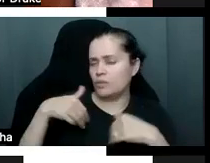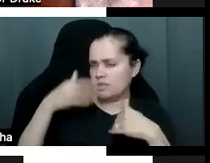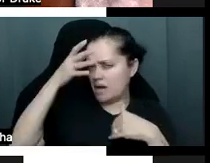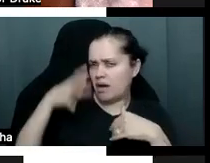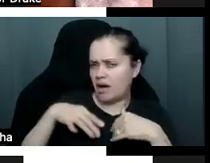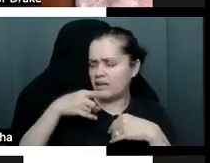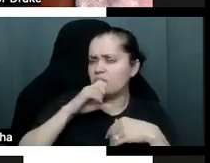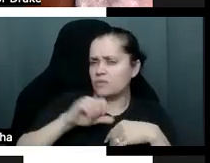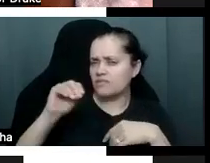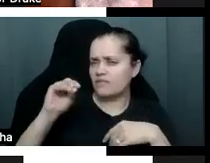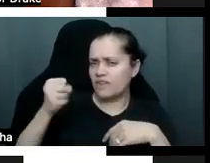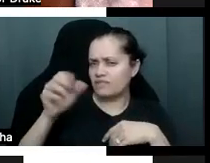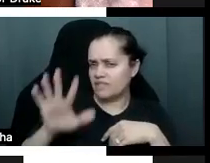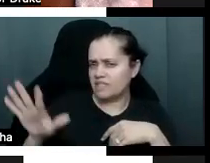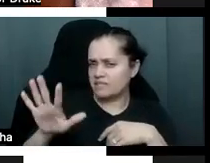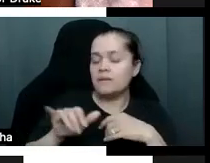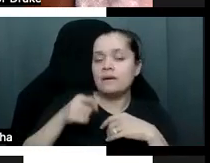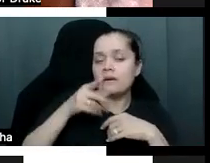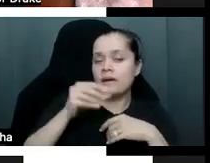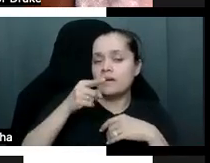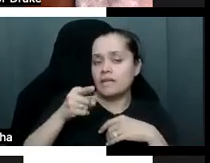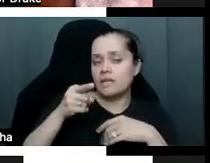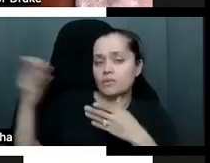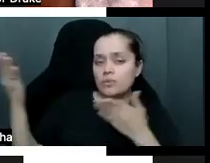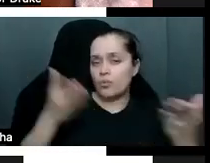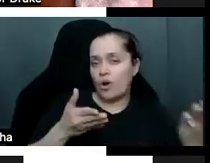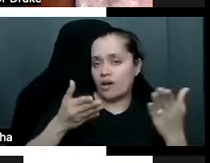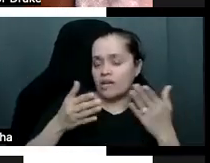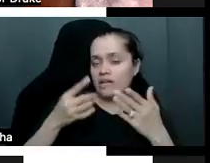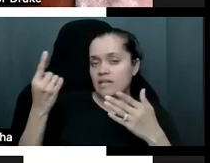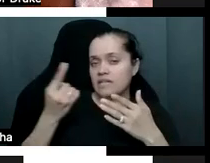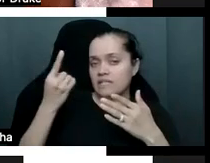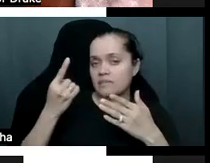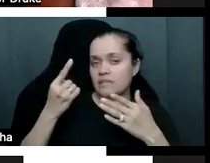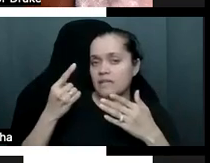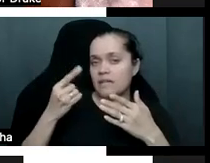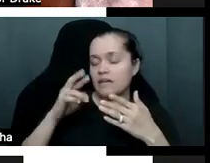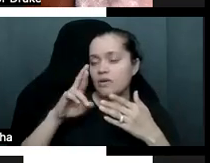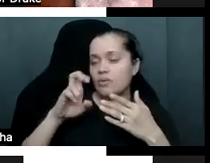his 50s and was brought in as something of a reformer.